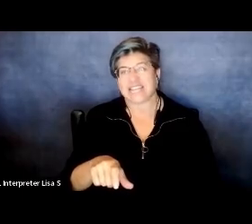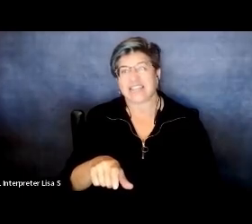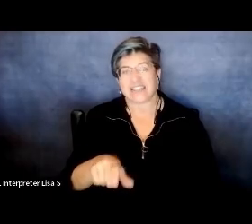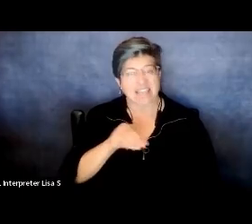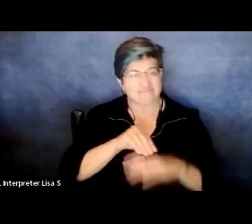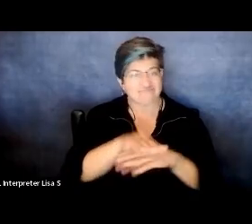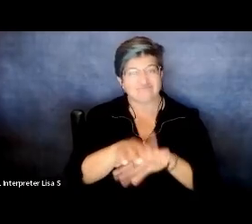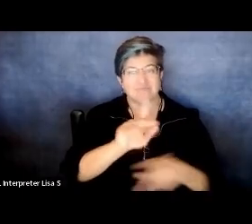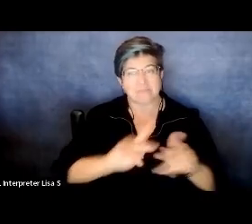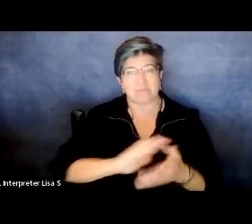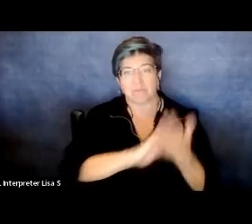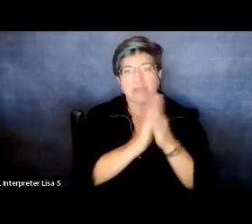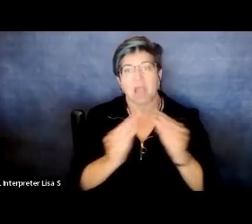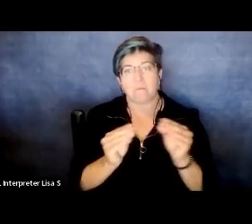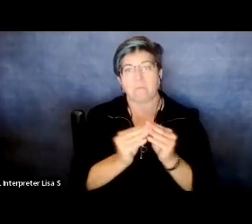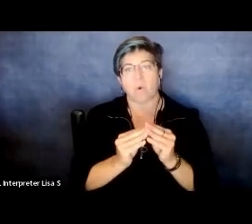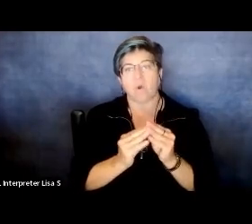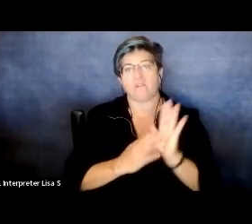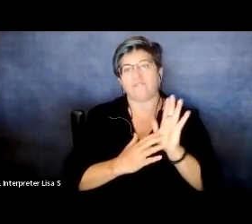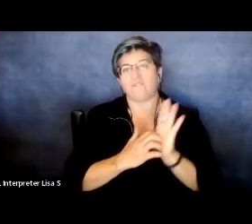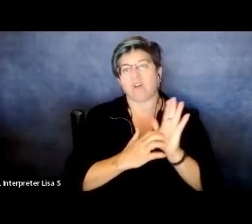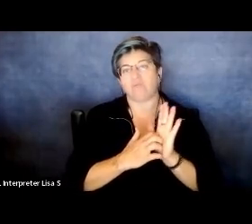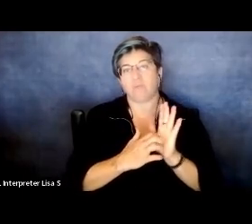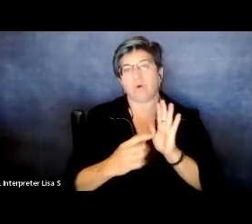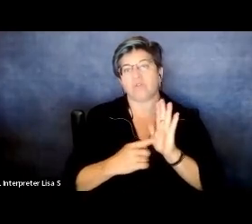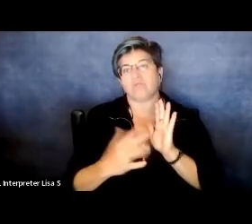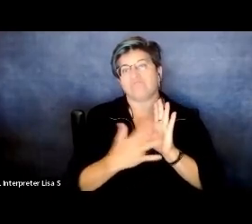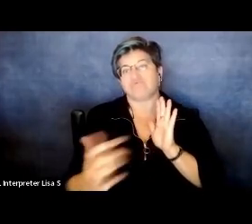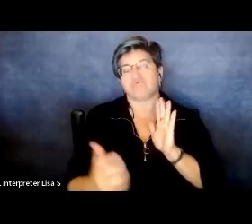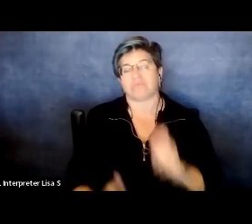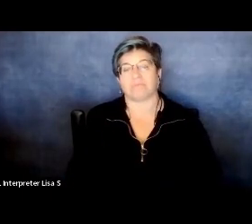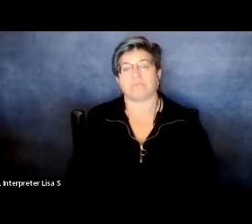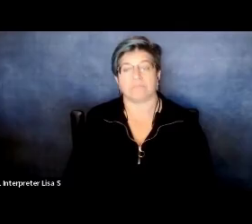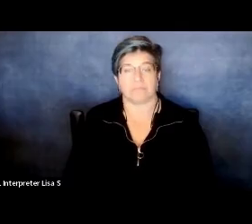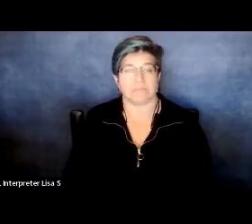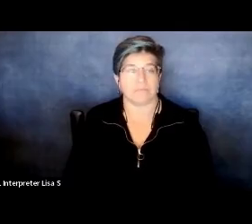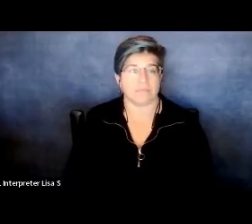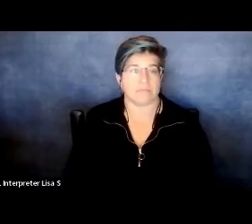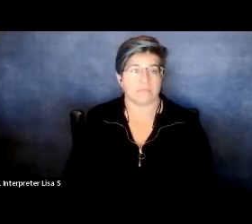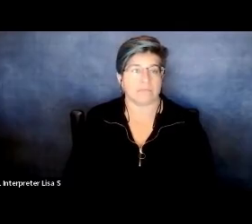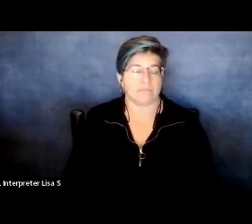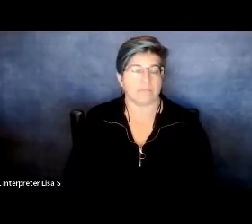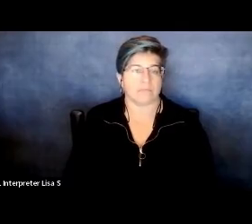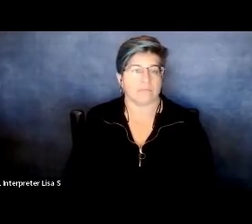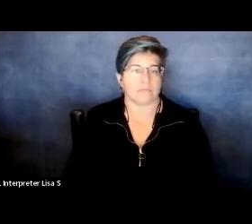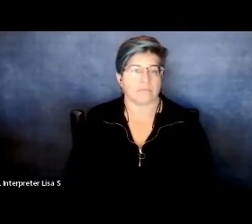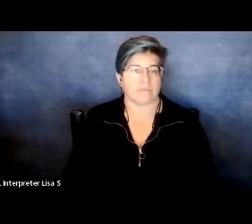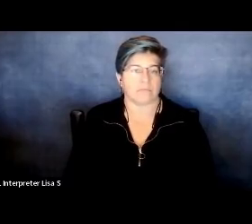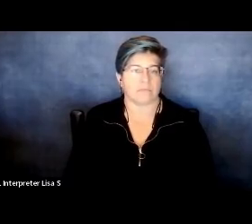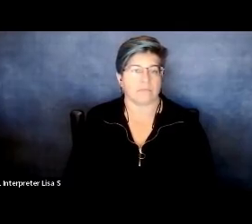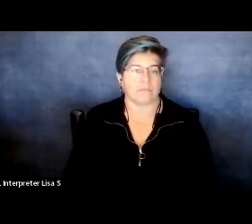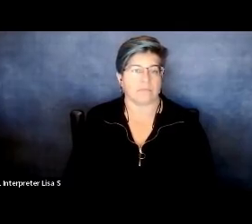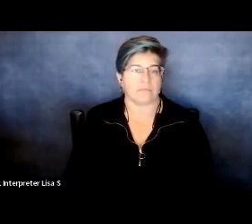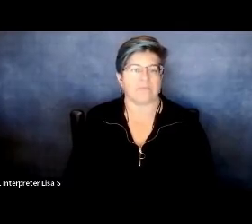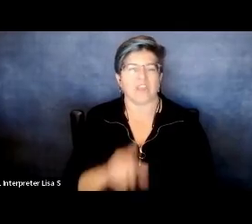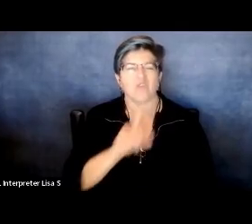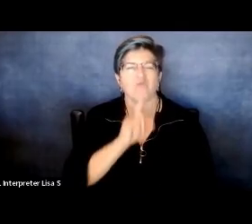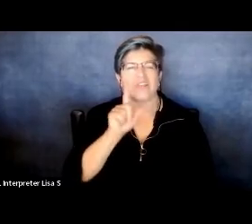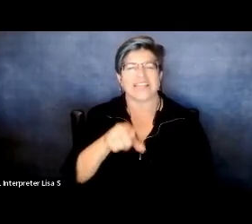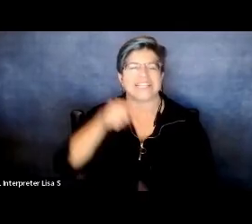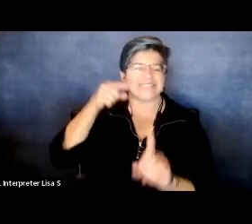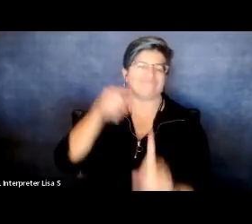exploitation. Next slide, please. And really, this is the heart of the model.